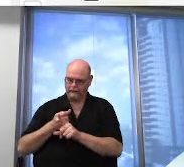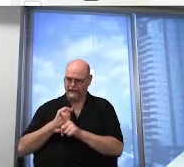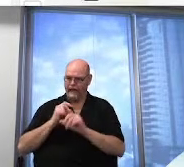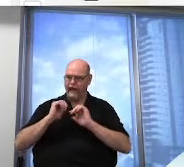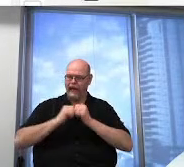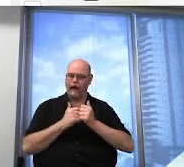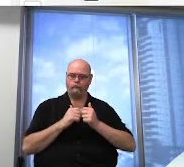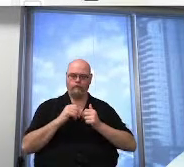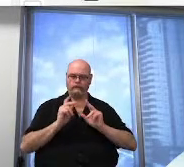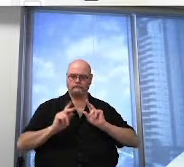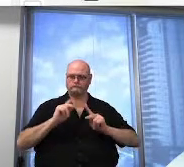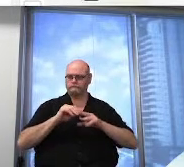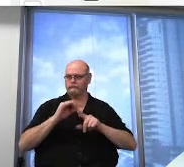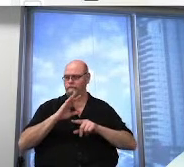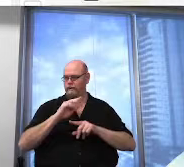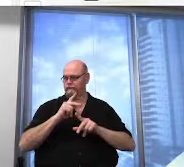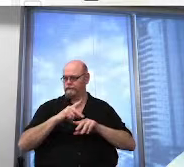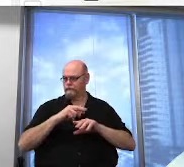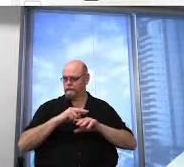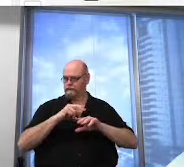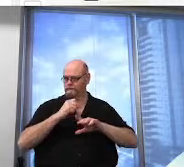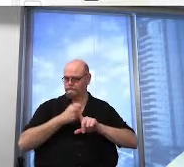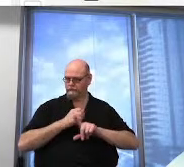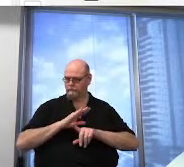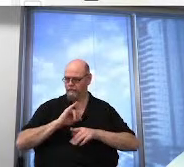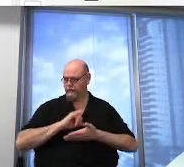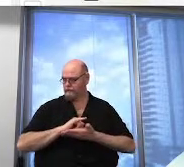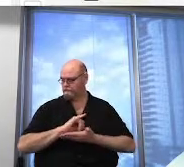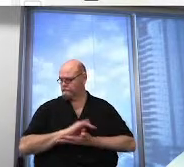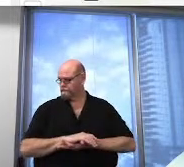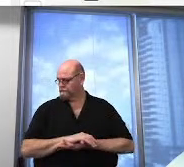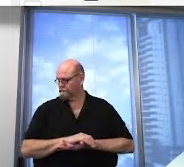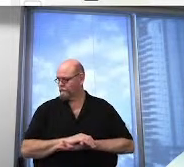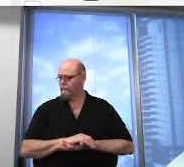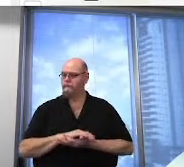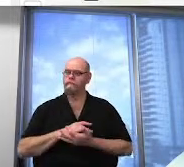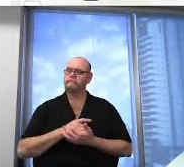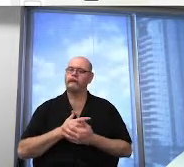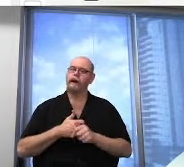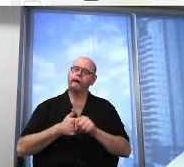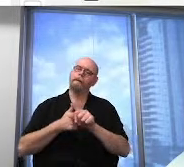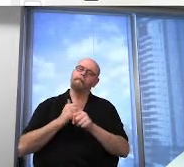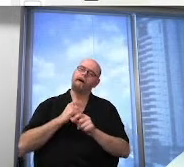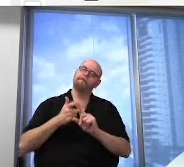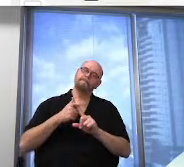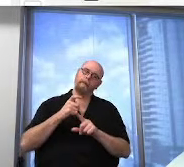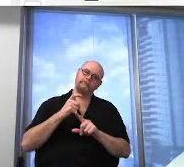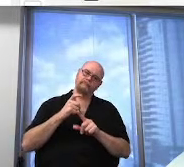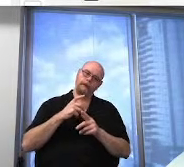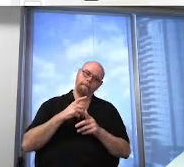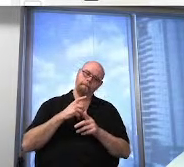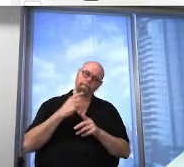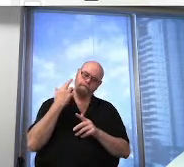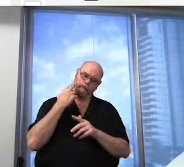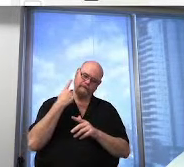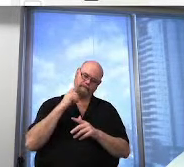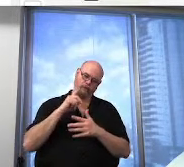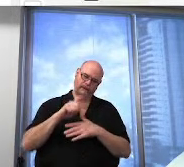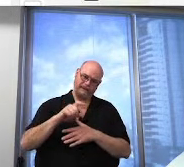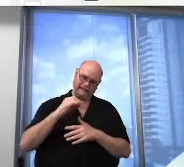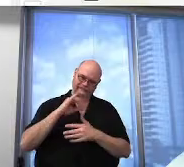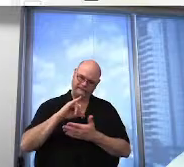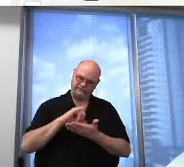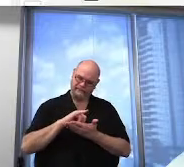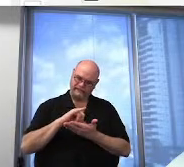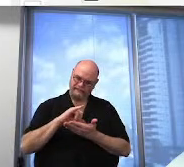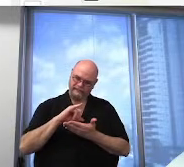the citizens be impacted by that, if any? So I'll depart from the premises of the needs of the system. In regards